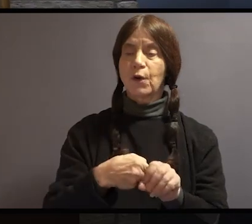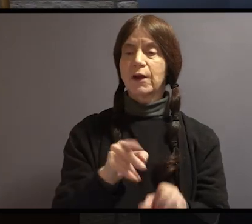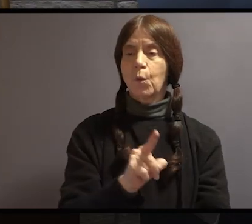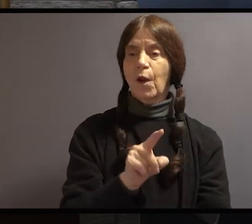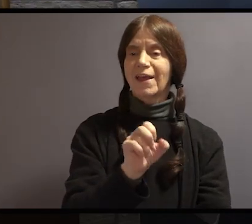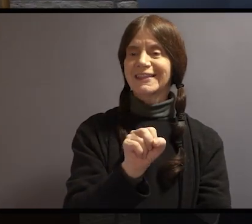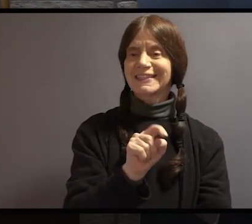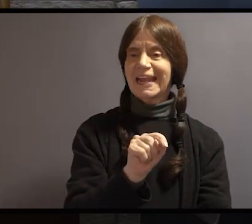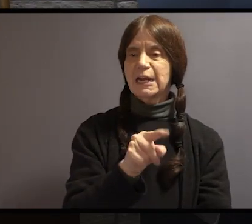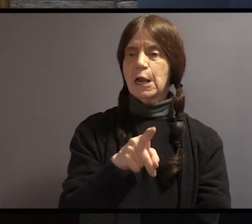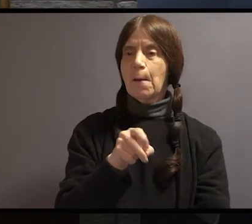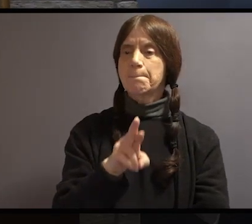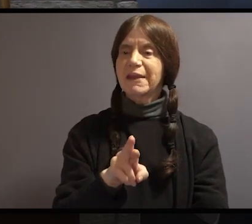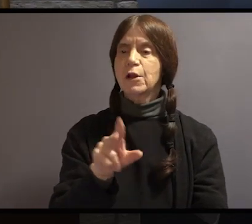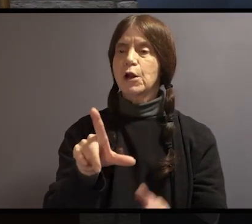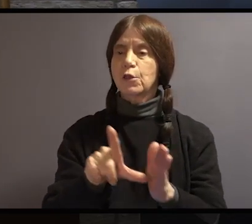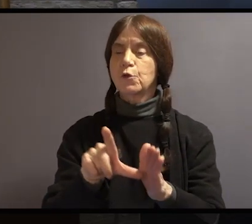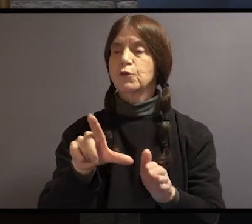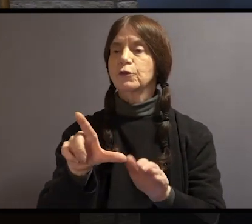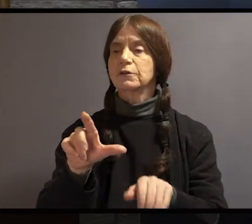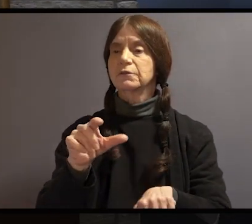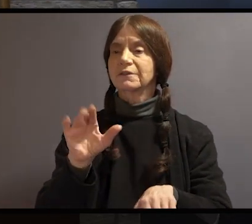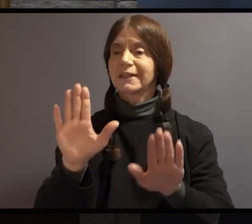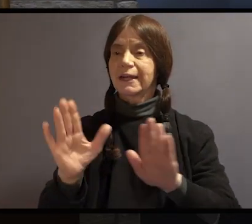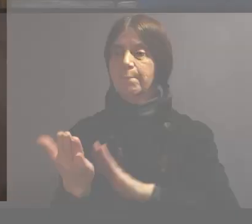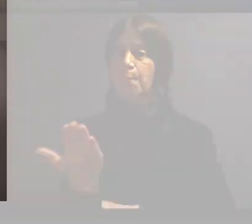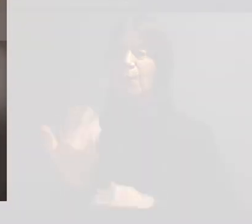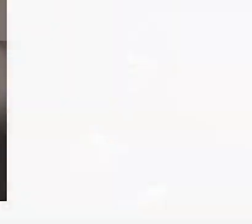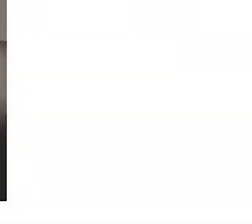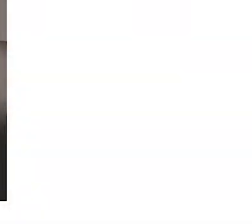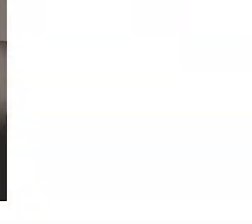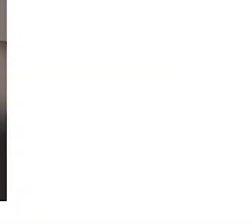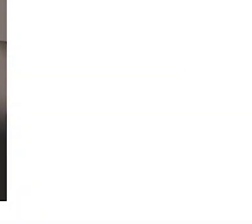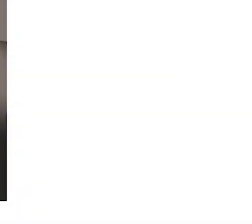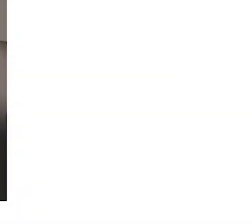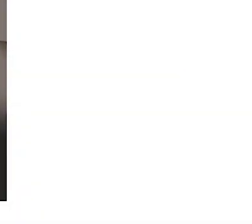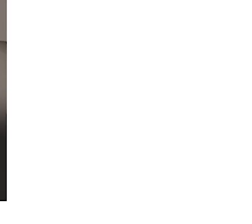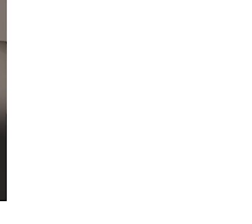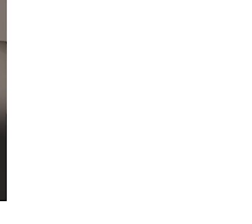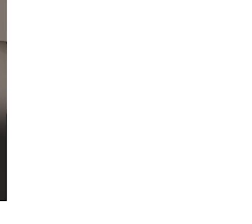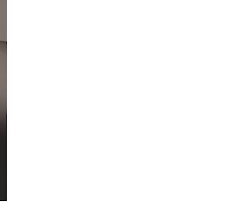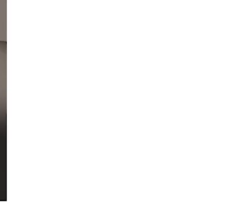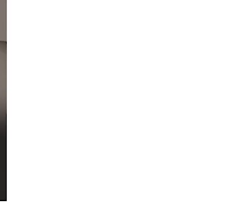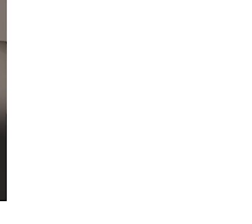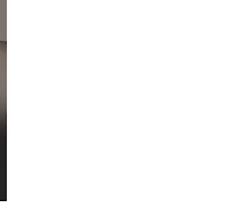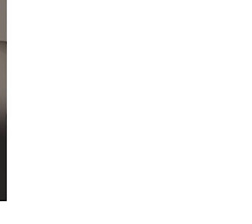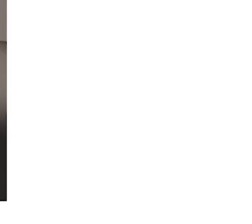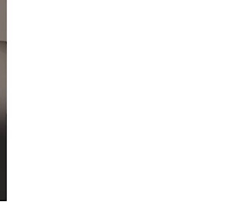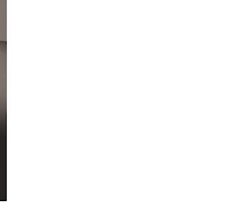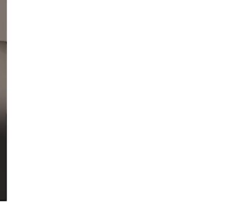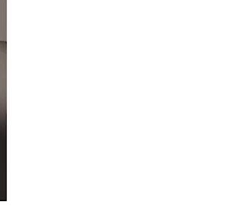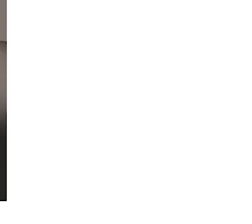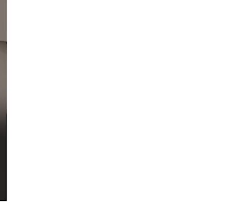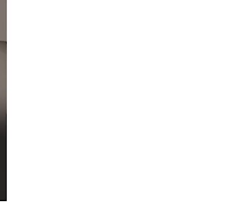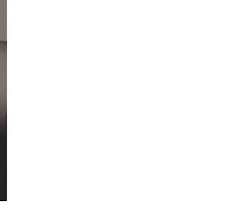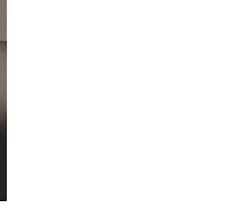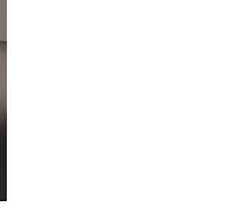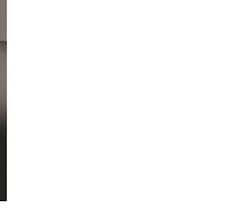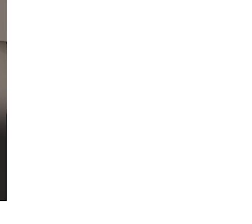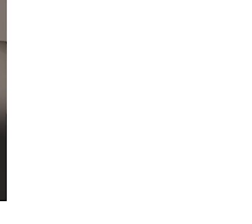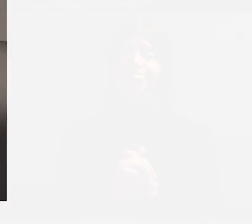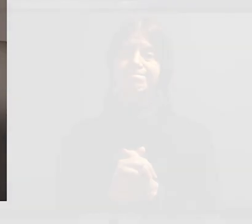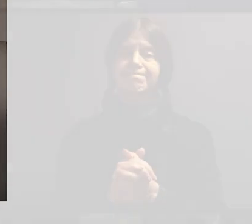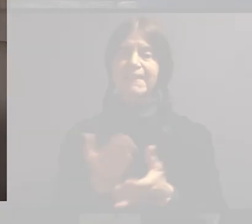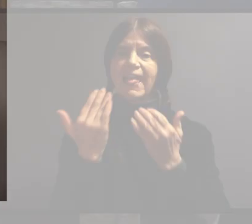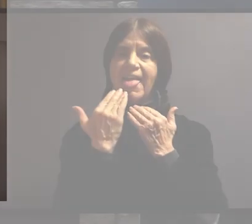at St. Peter Lutheran Sunday mornings at 9 a.m. More information about this program can be found at